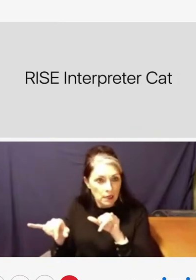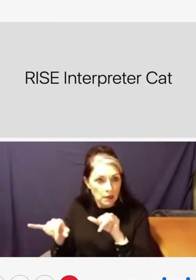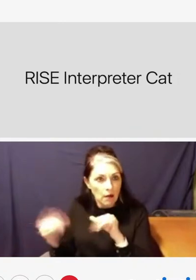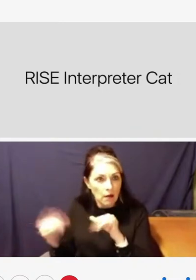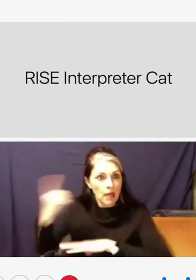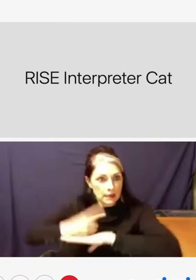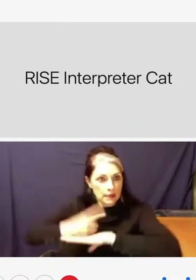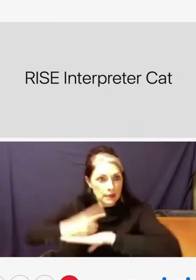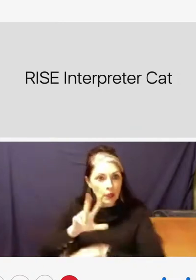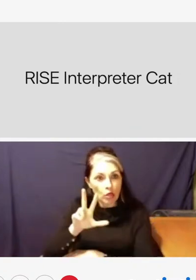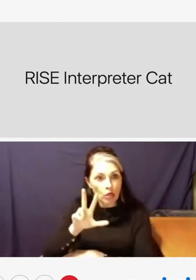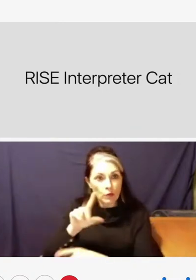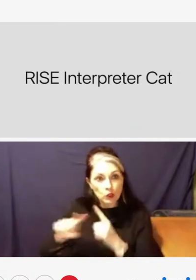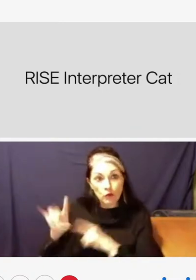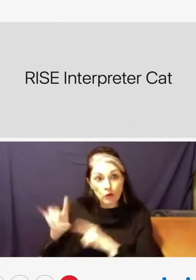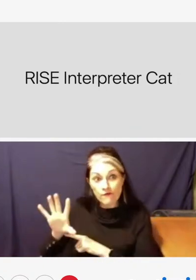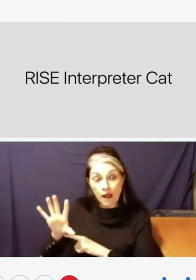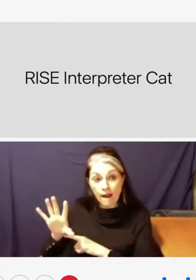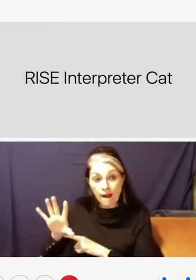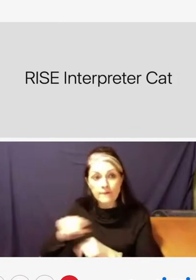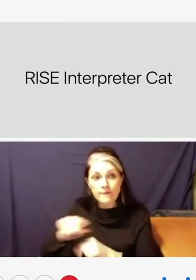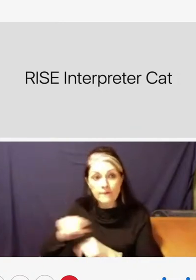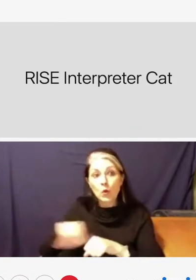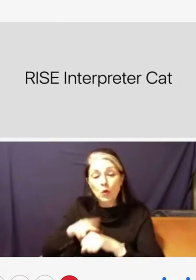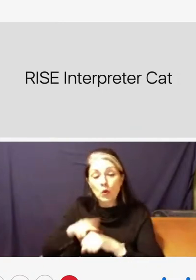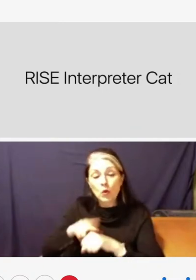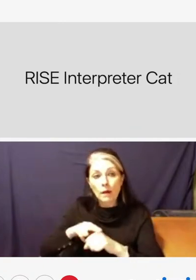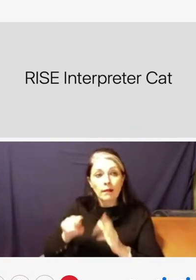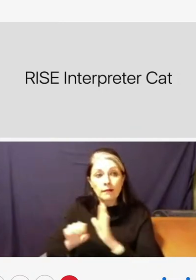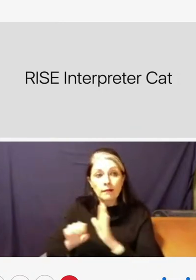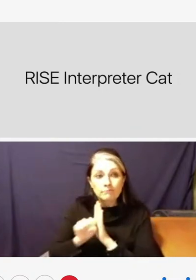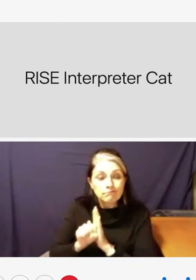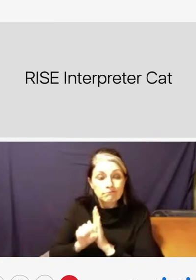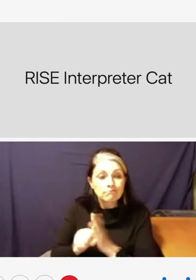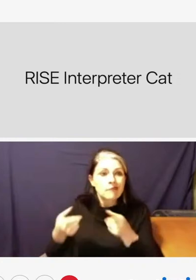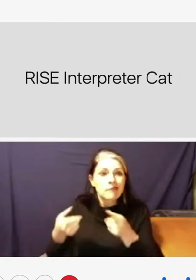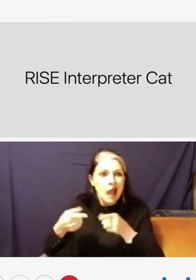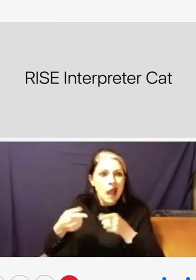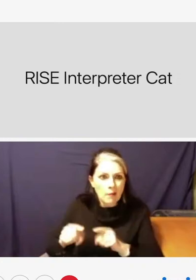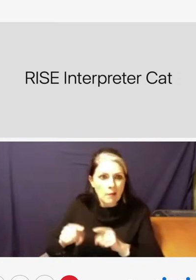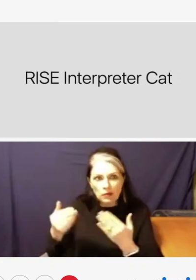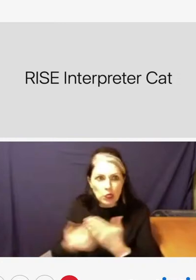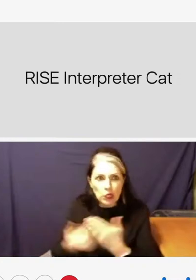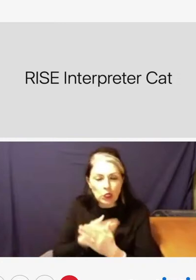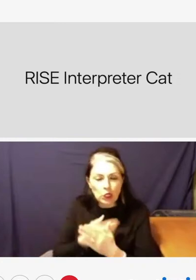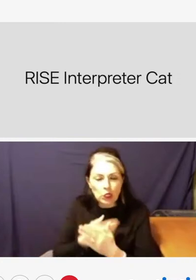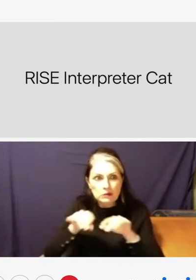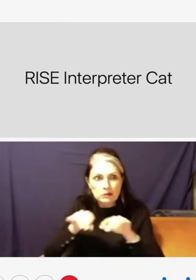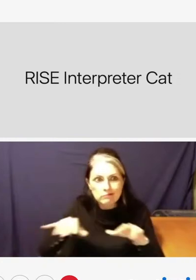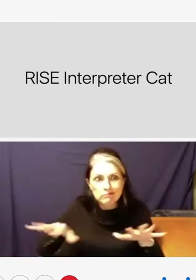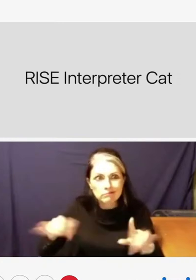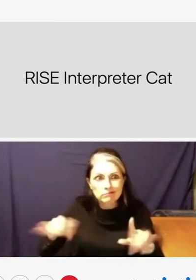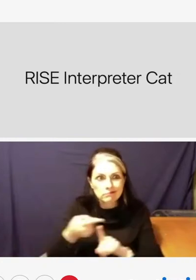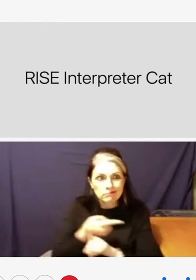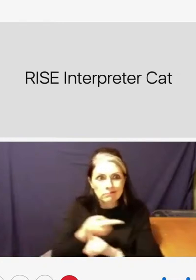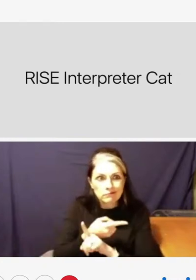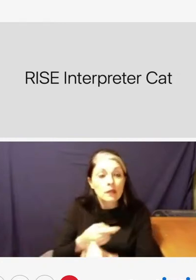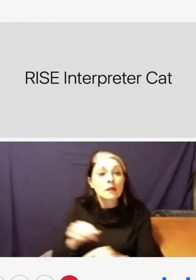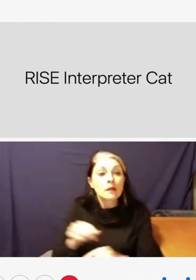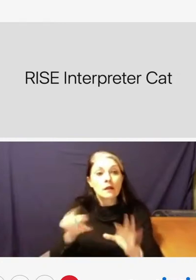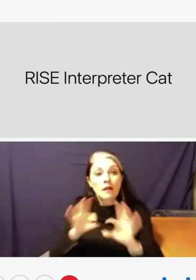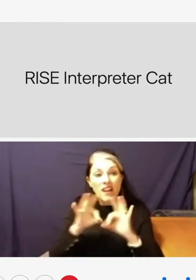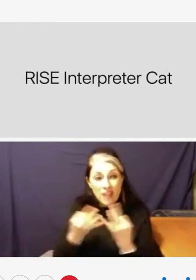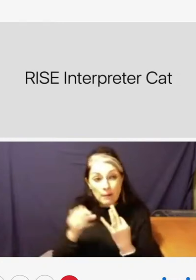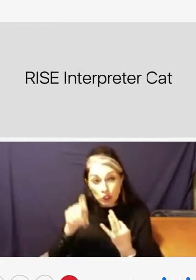five which is when normally symptoms start happening with this new variant uh they most families should have their kid their students